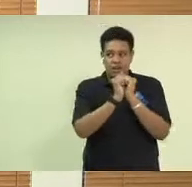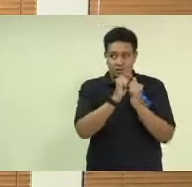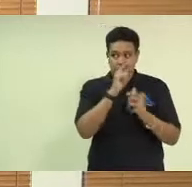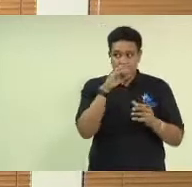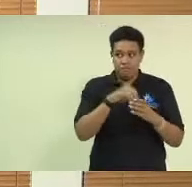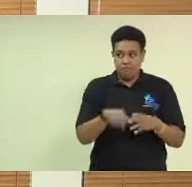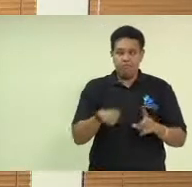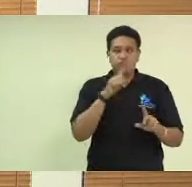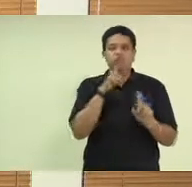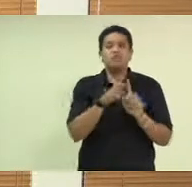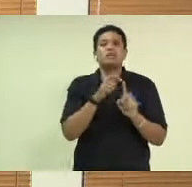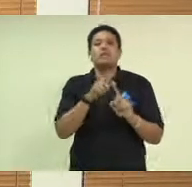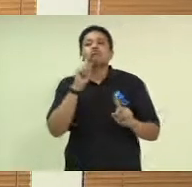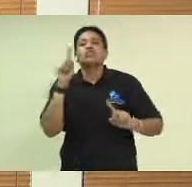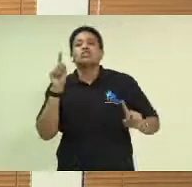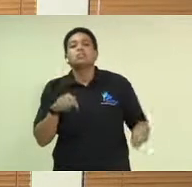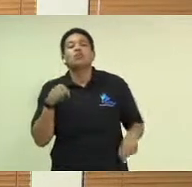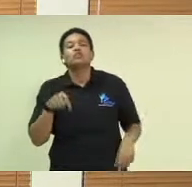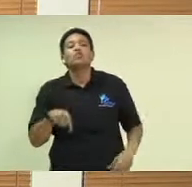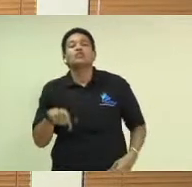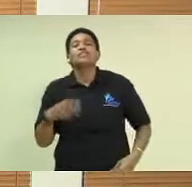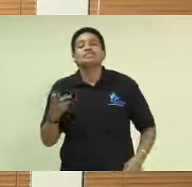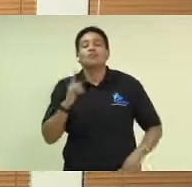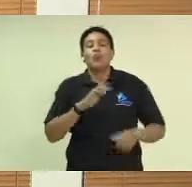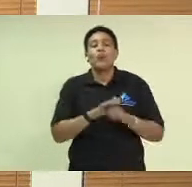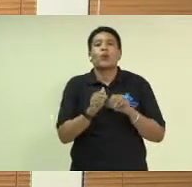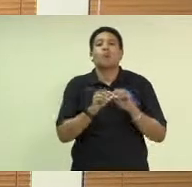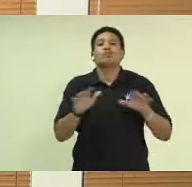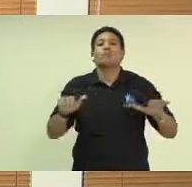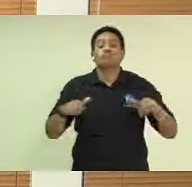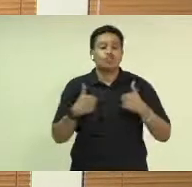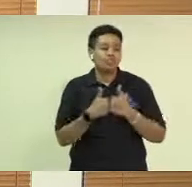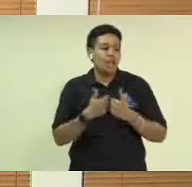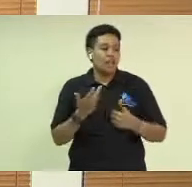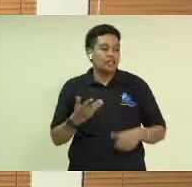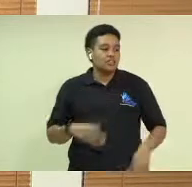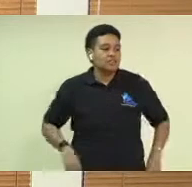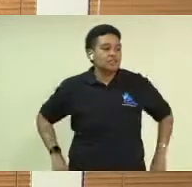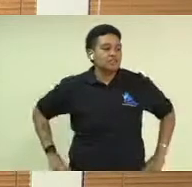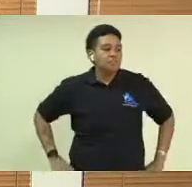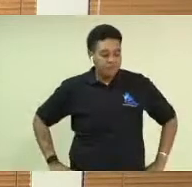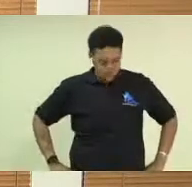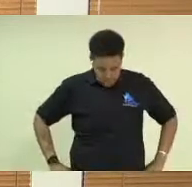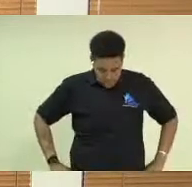part of the effective response to the pandemic challenge.